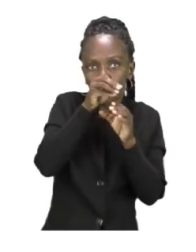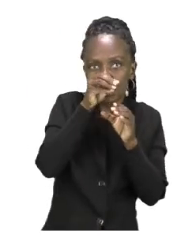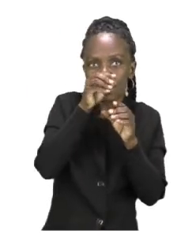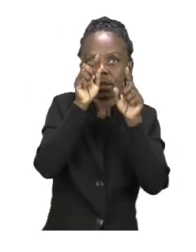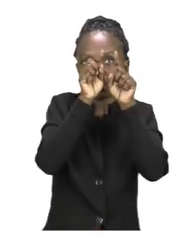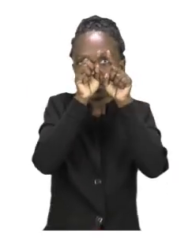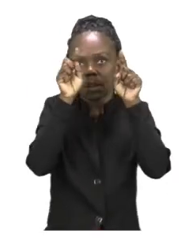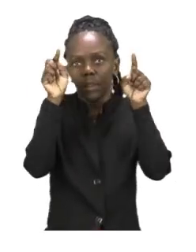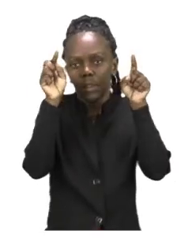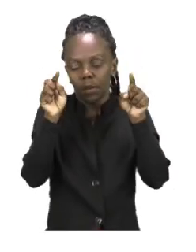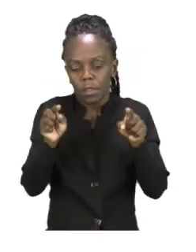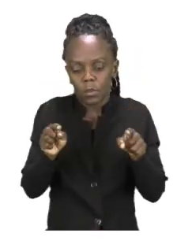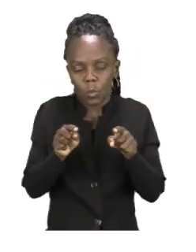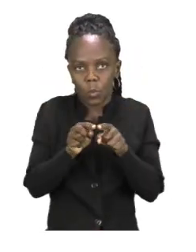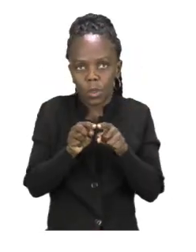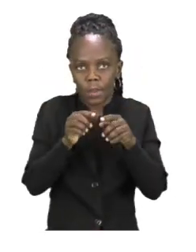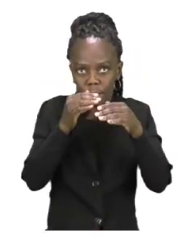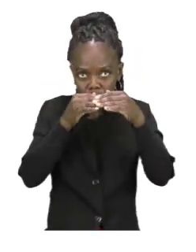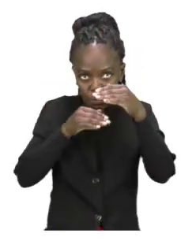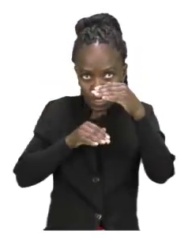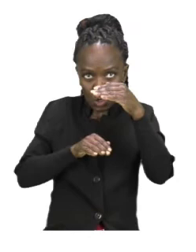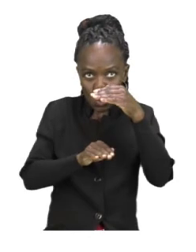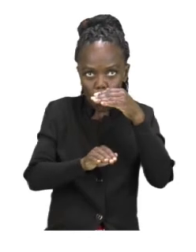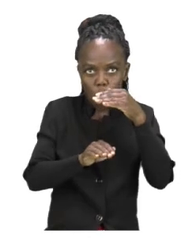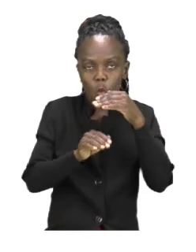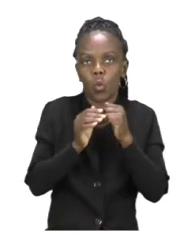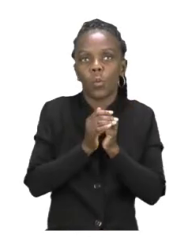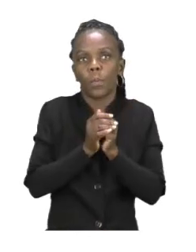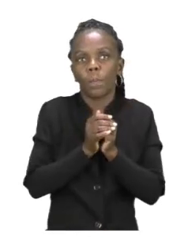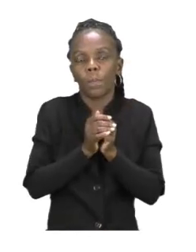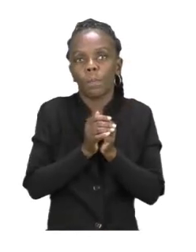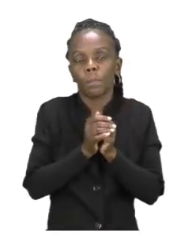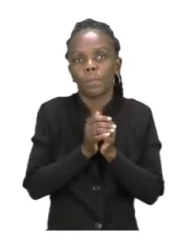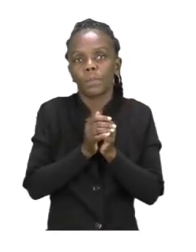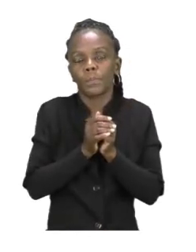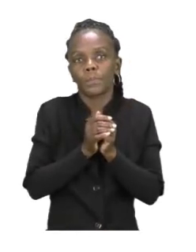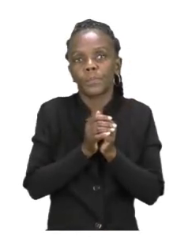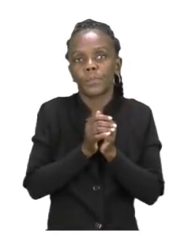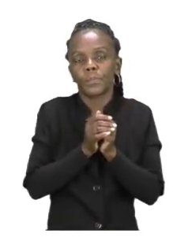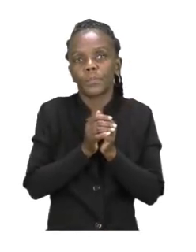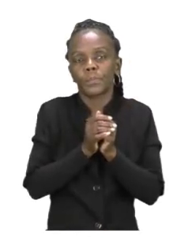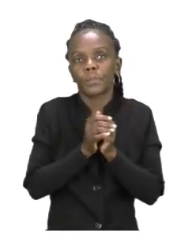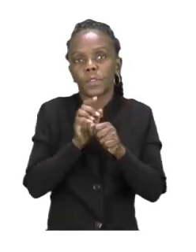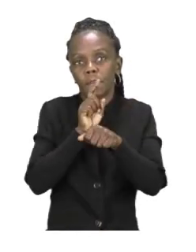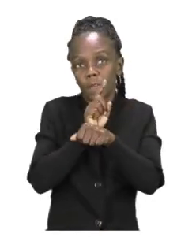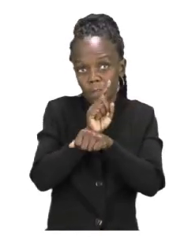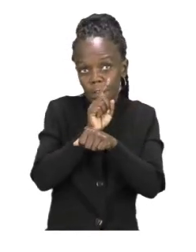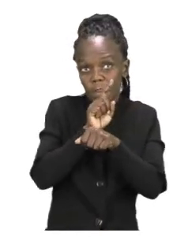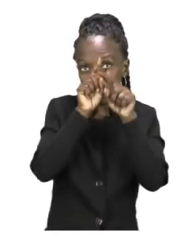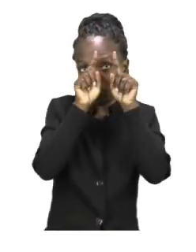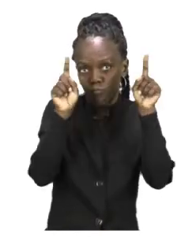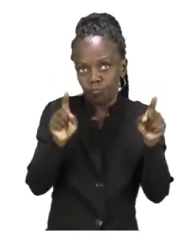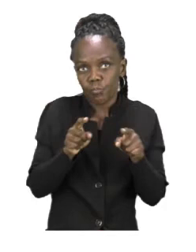picture. The one that is below. So the first picture, you're going to